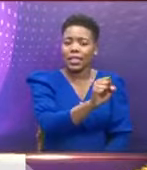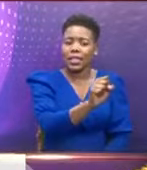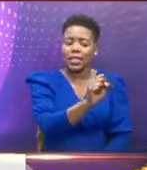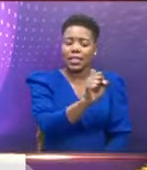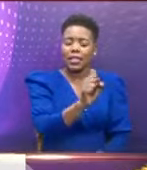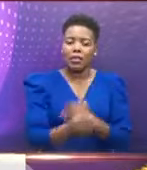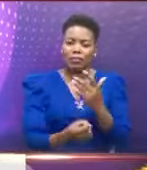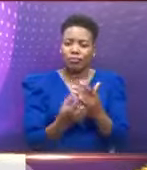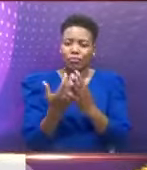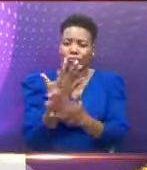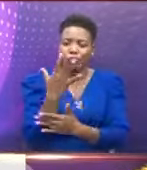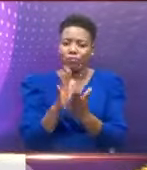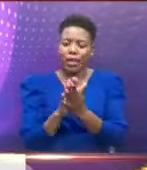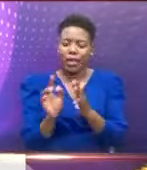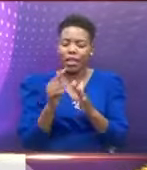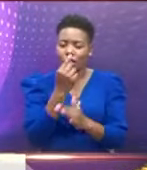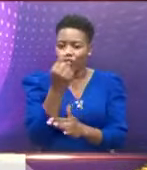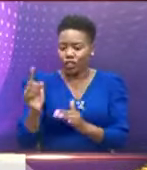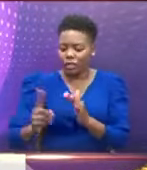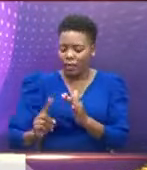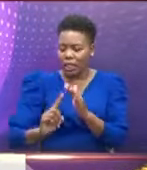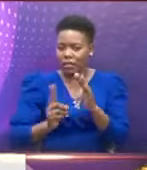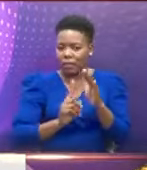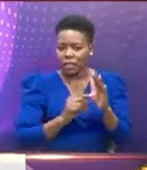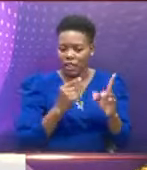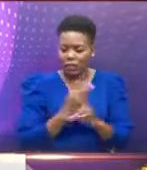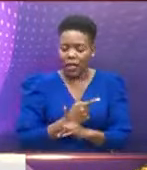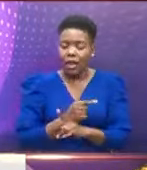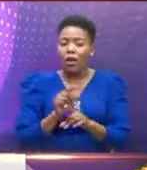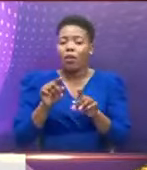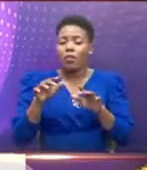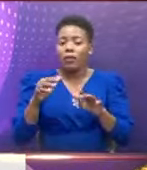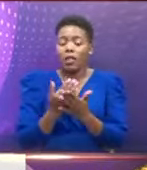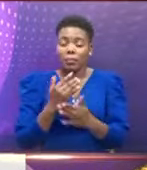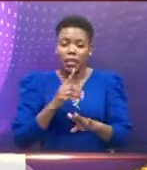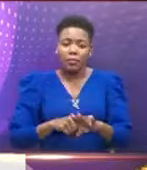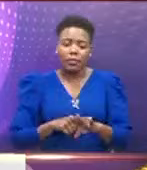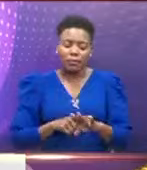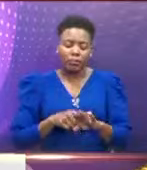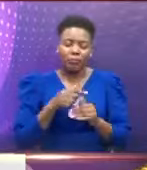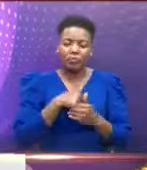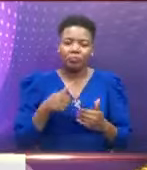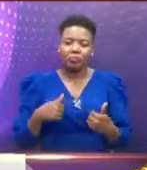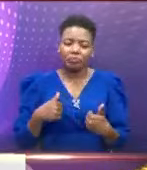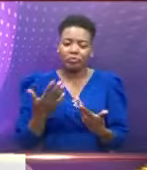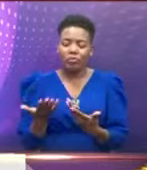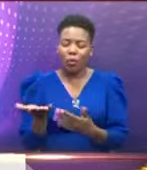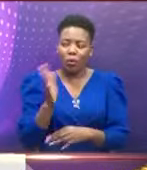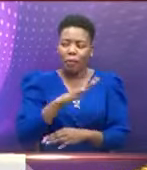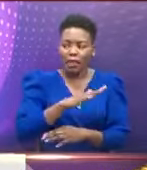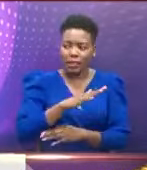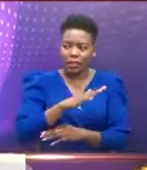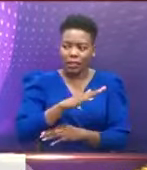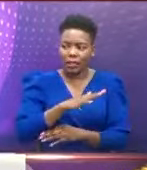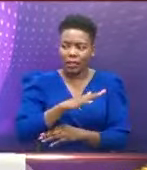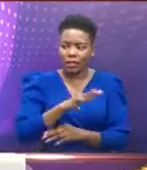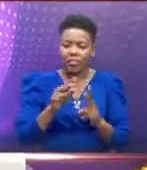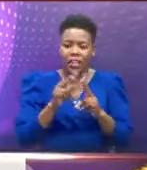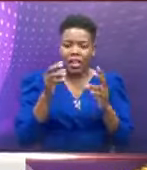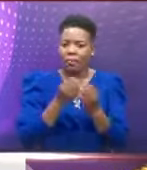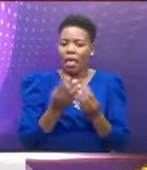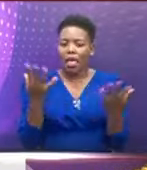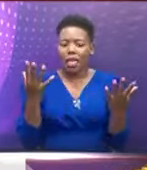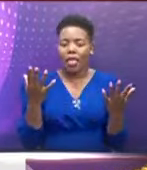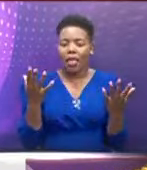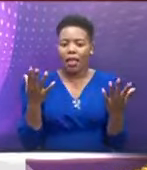by every ministry. And on occasions, we've had to return very many